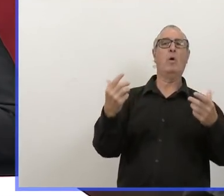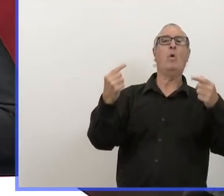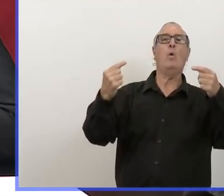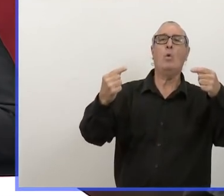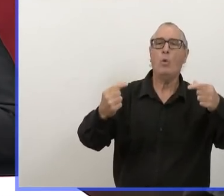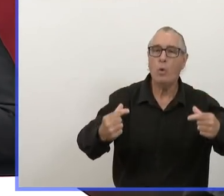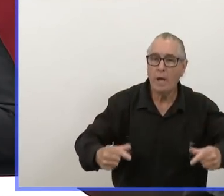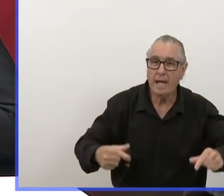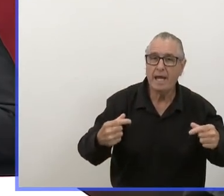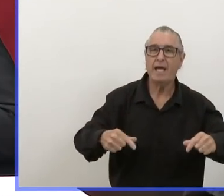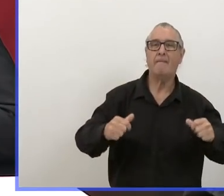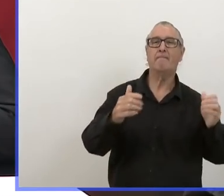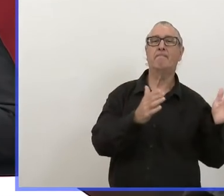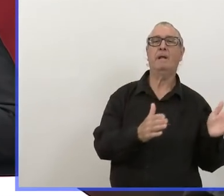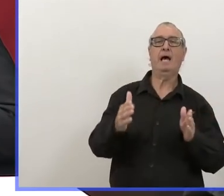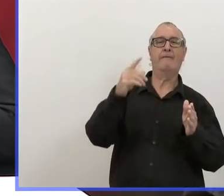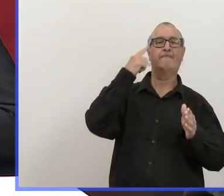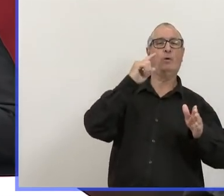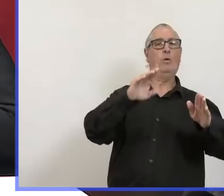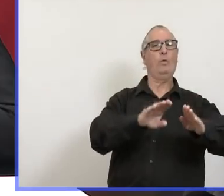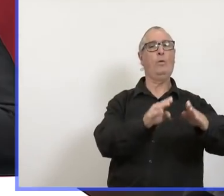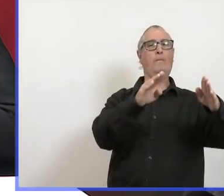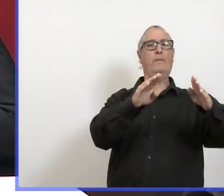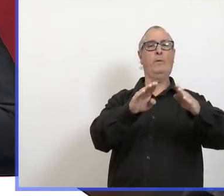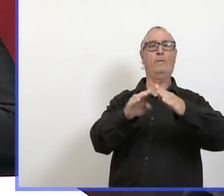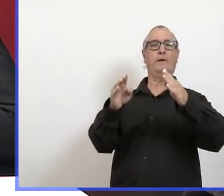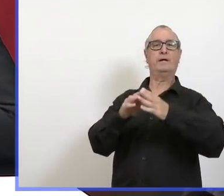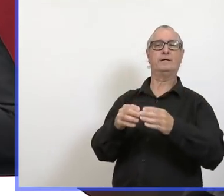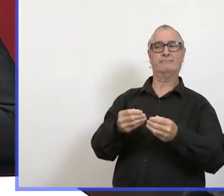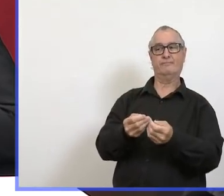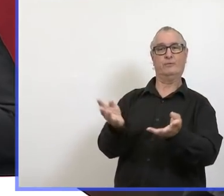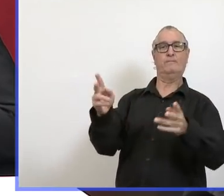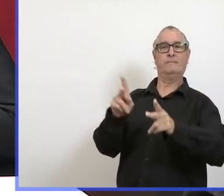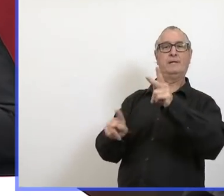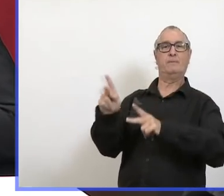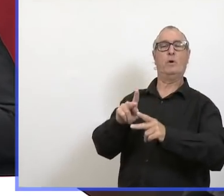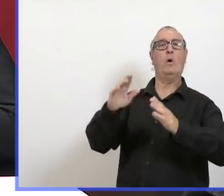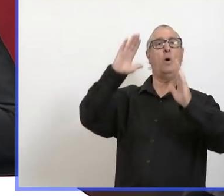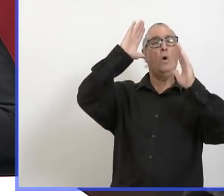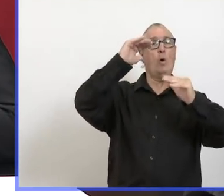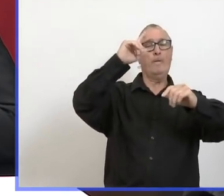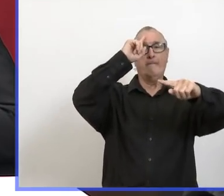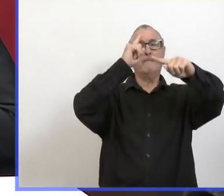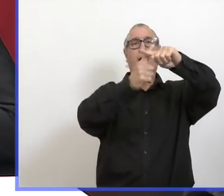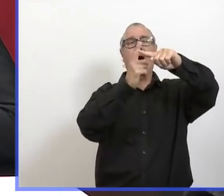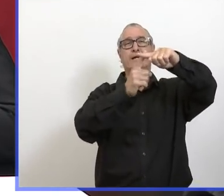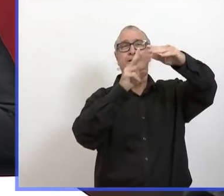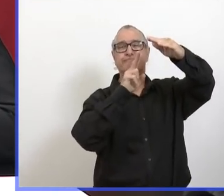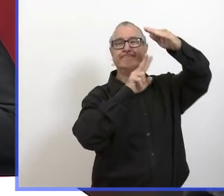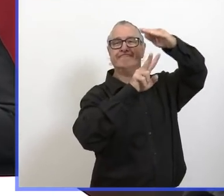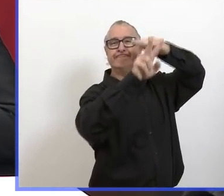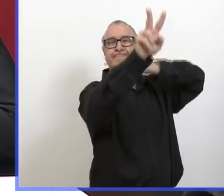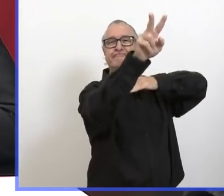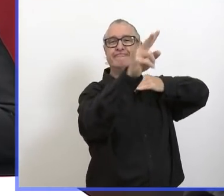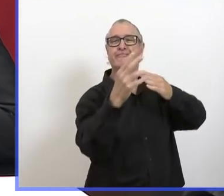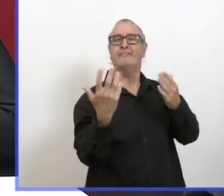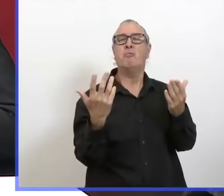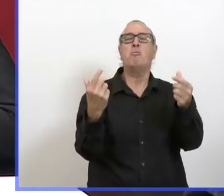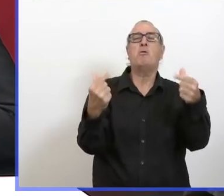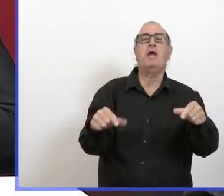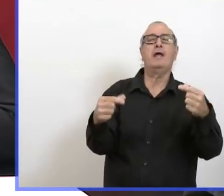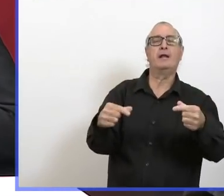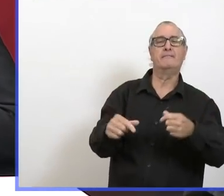reopening plan that offers hope for Manitobans? Yeah, that's a great question. I know we've alluded to a plan. We've talked about